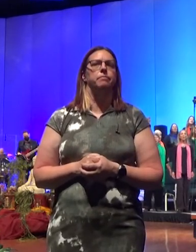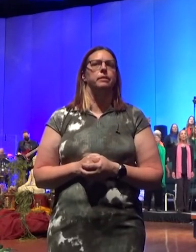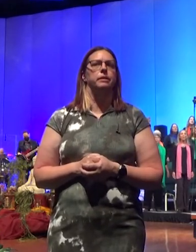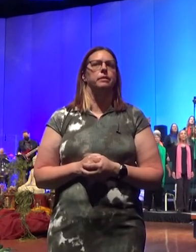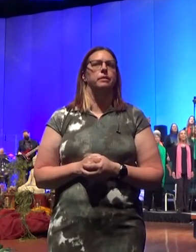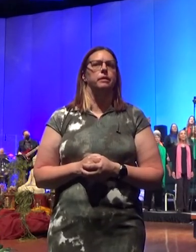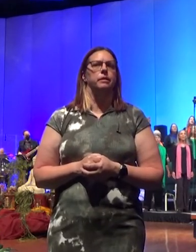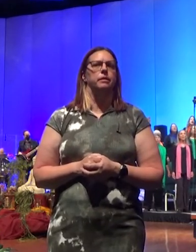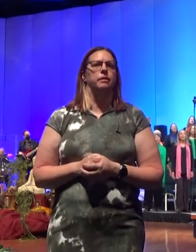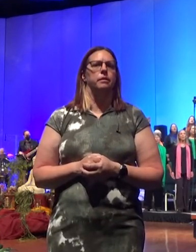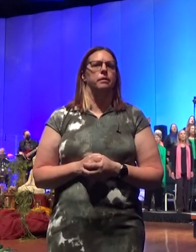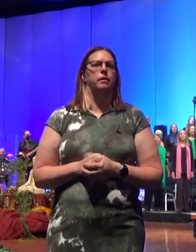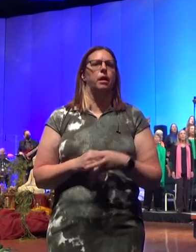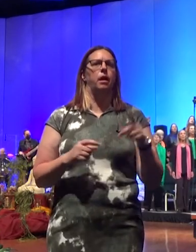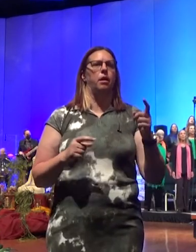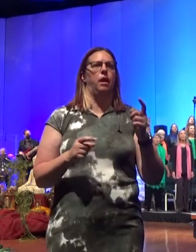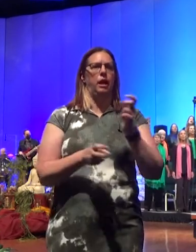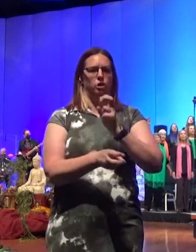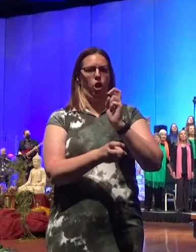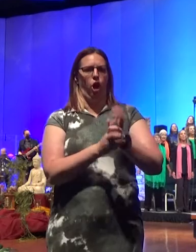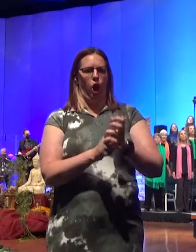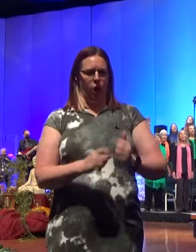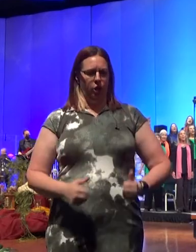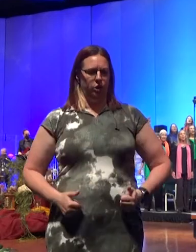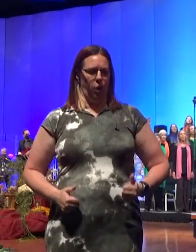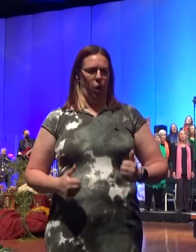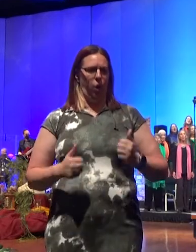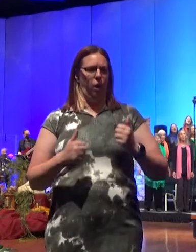alive. It's hard to live in